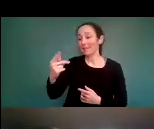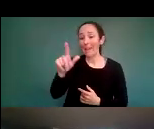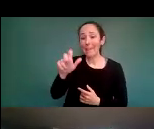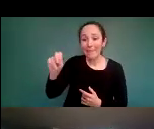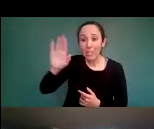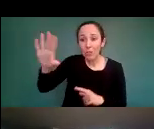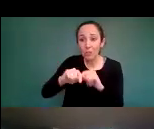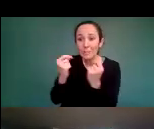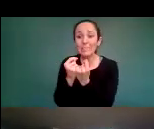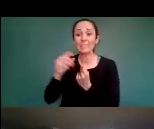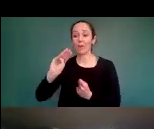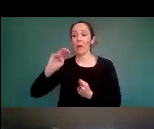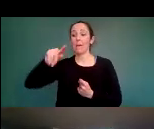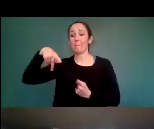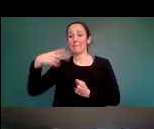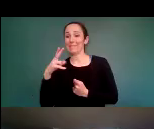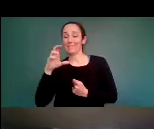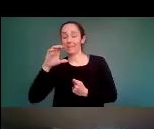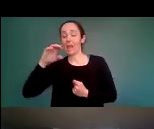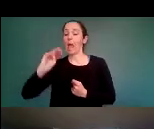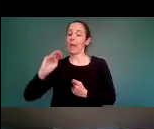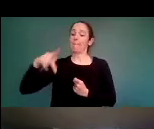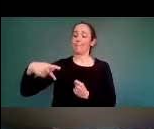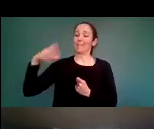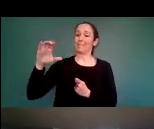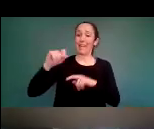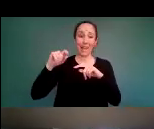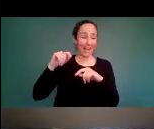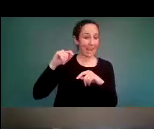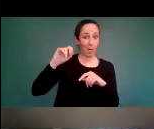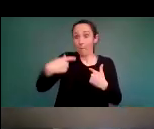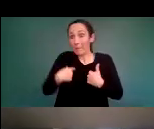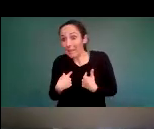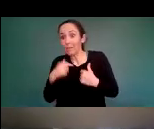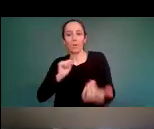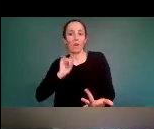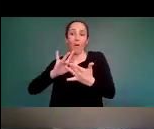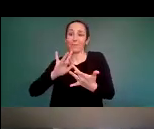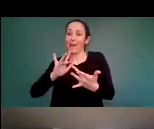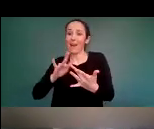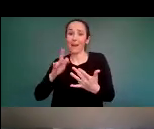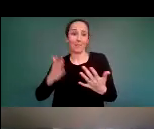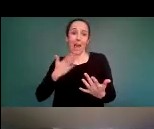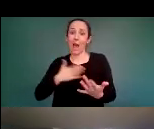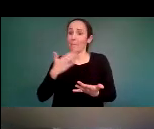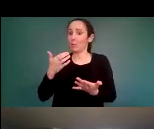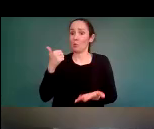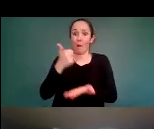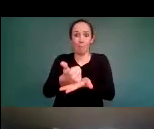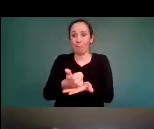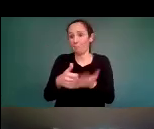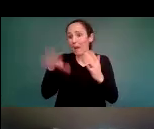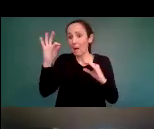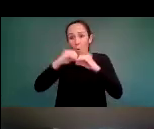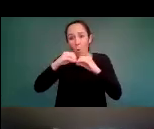the MAPC side too, myself and Tanaya, who's here today too, please feel free to kind of reach out through that portal, and we'll make that connection so we can follow up